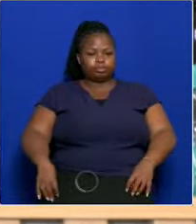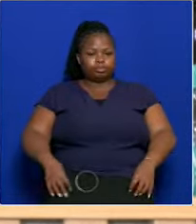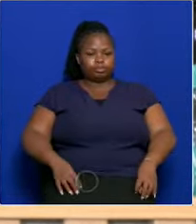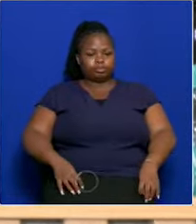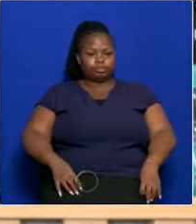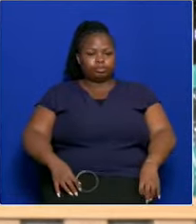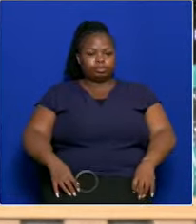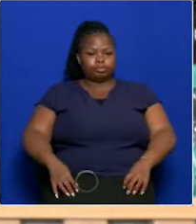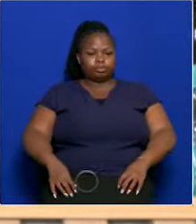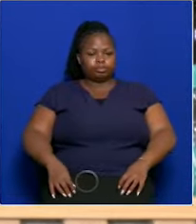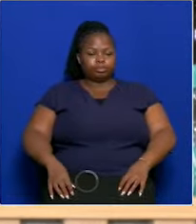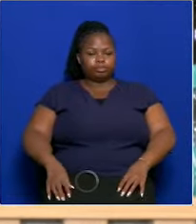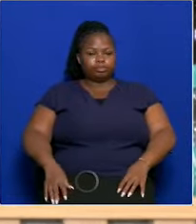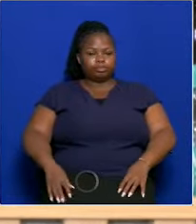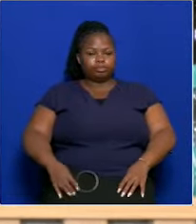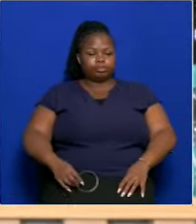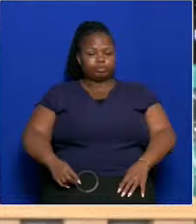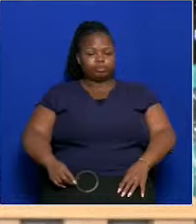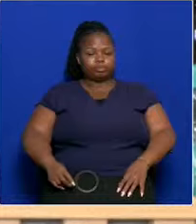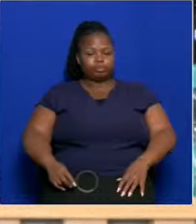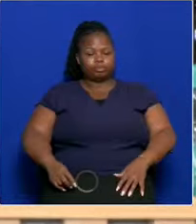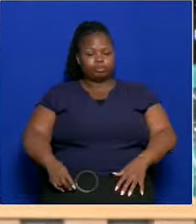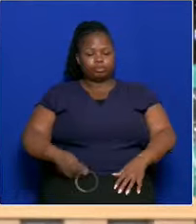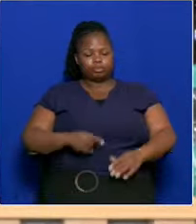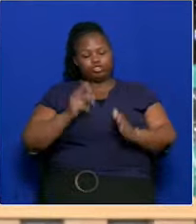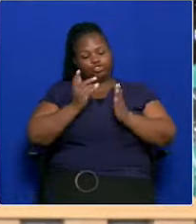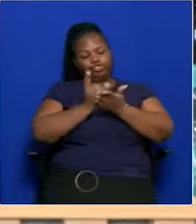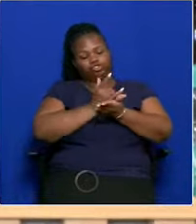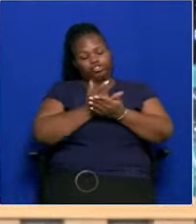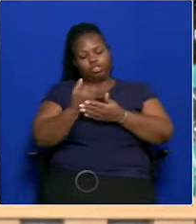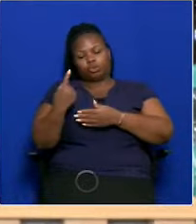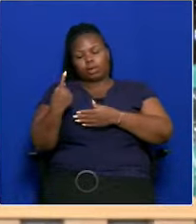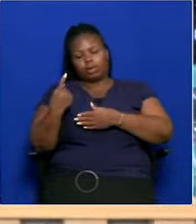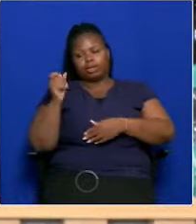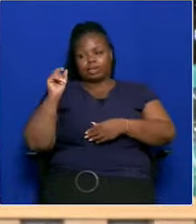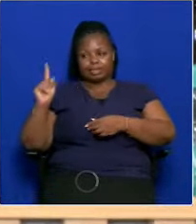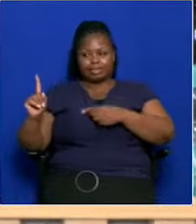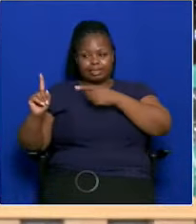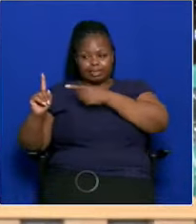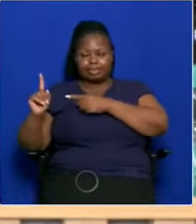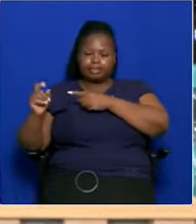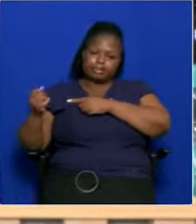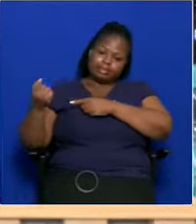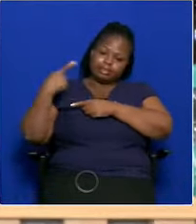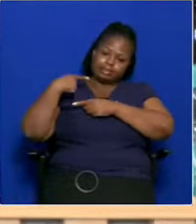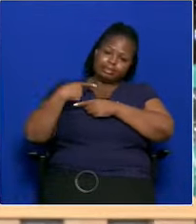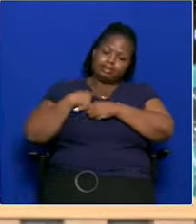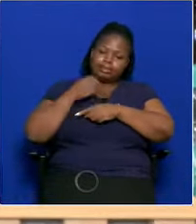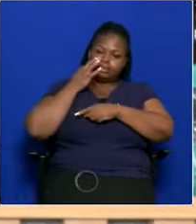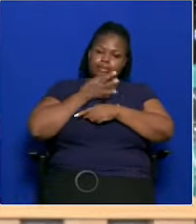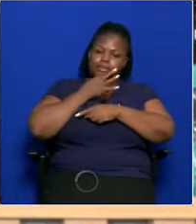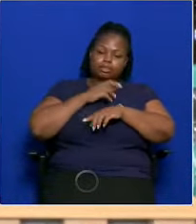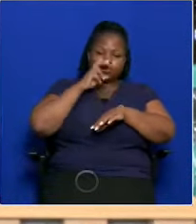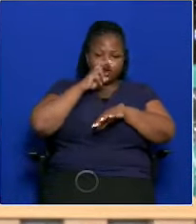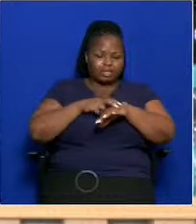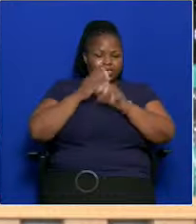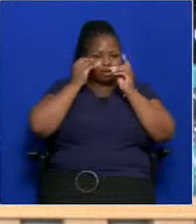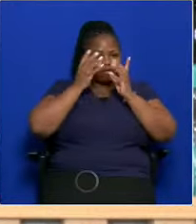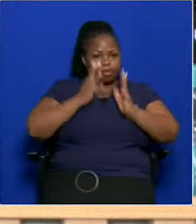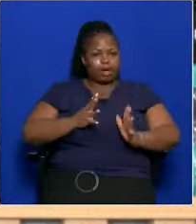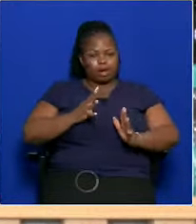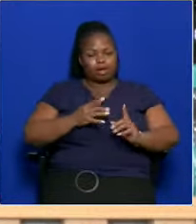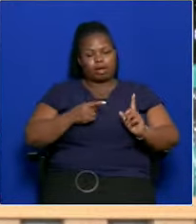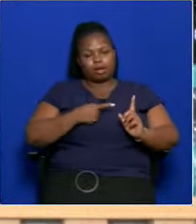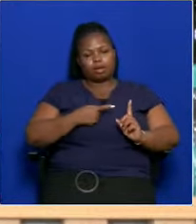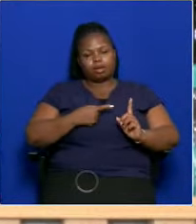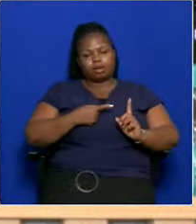if you look at chat 1, Sergeant Ngosi tells you that he's going to meet the informer and that he'll update